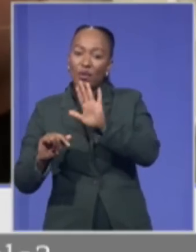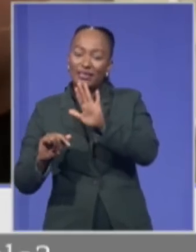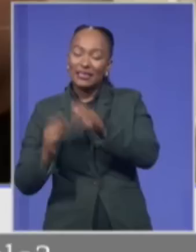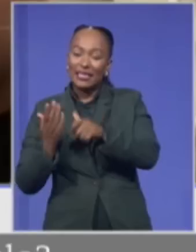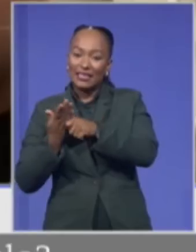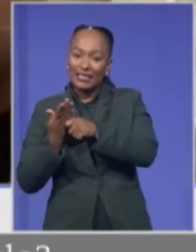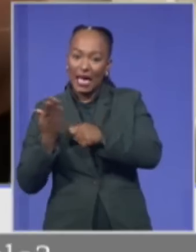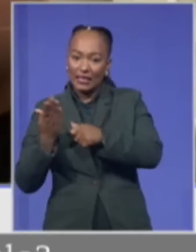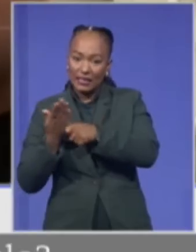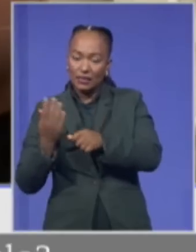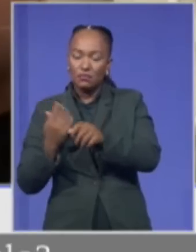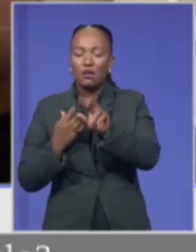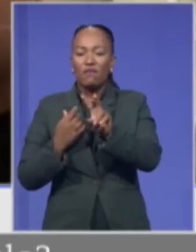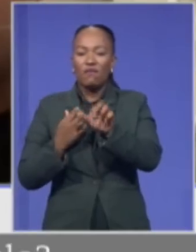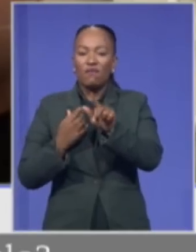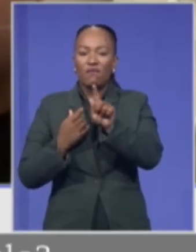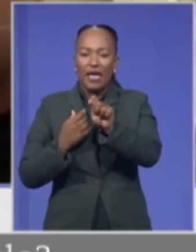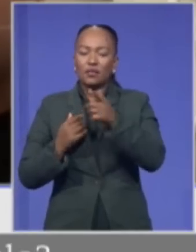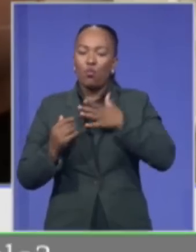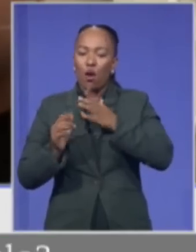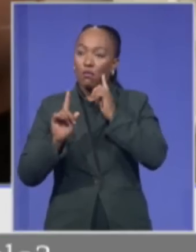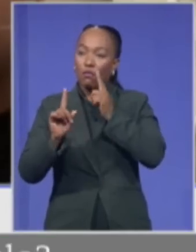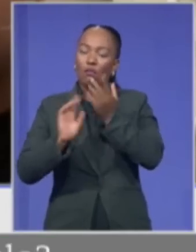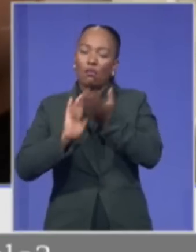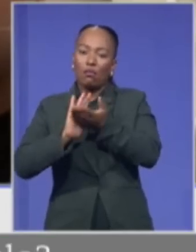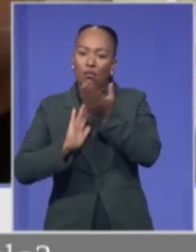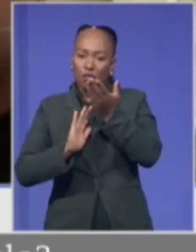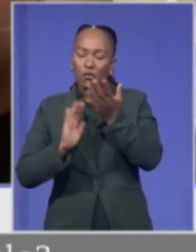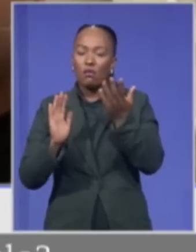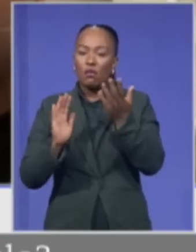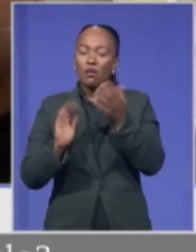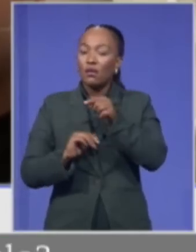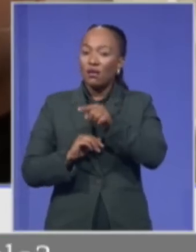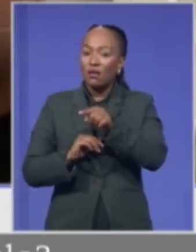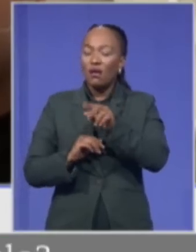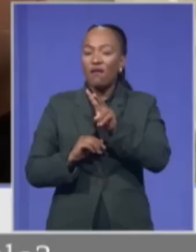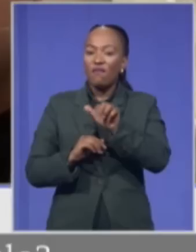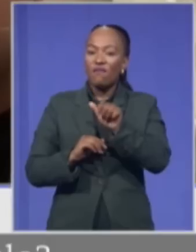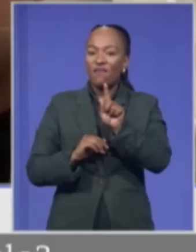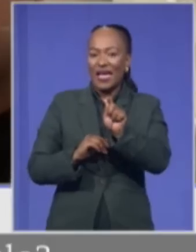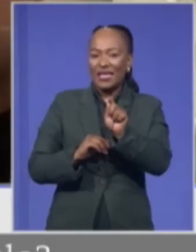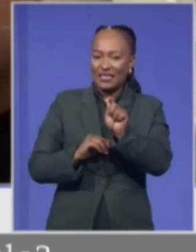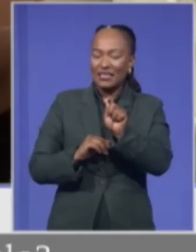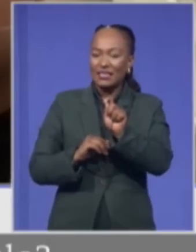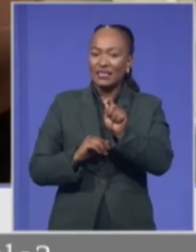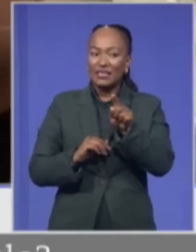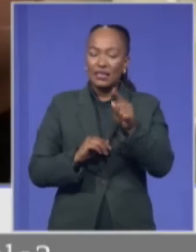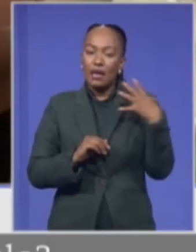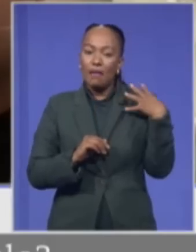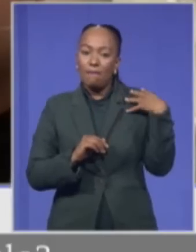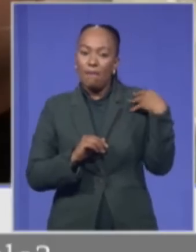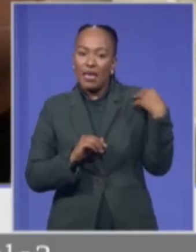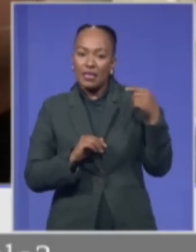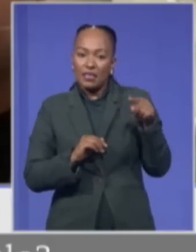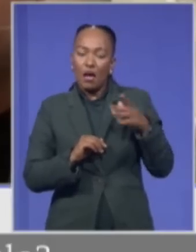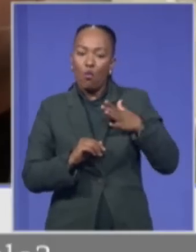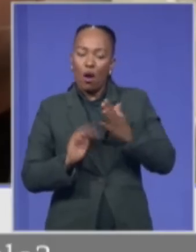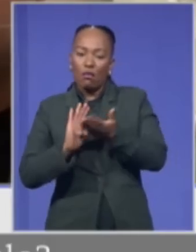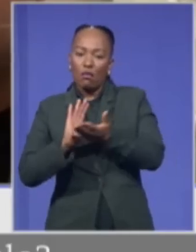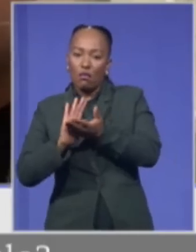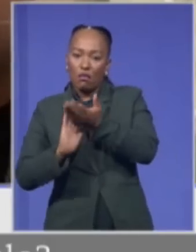tax oba ka language ya ka polelo ya lekgetho se se bitswa gore ke value added tax bjale tona o ba rata o e oketša